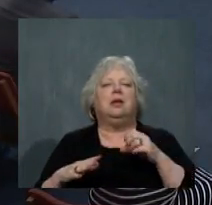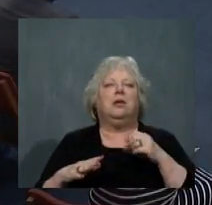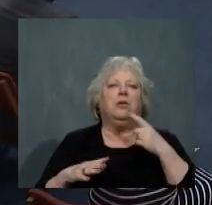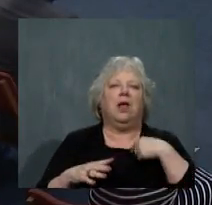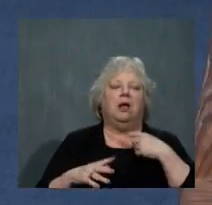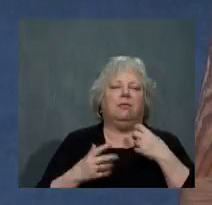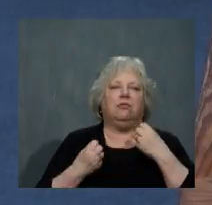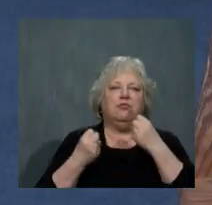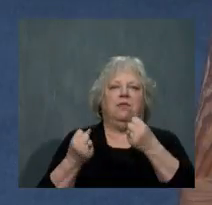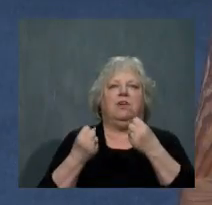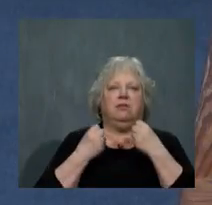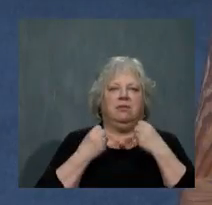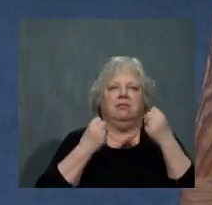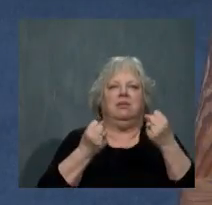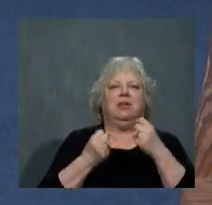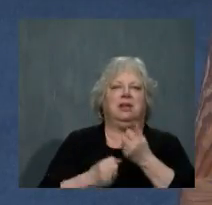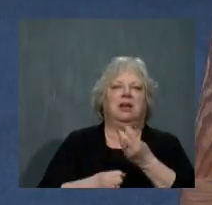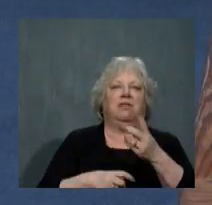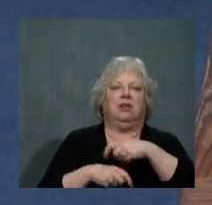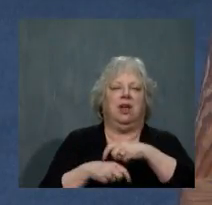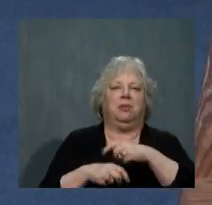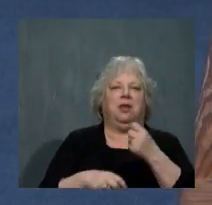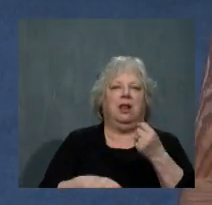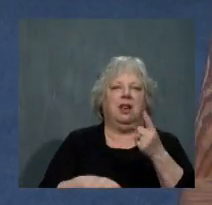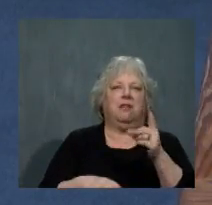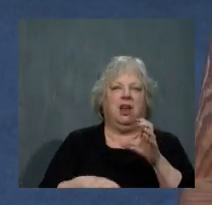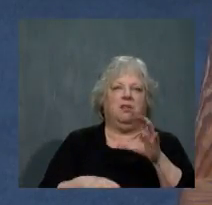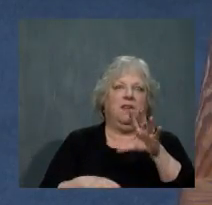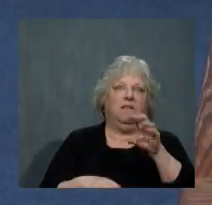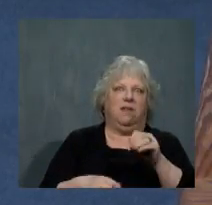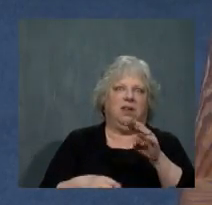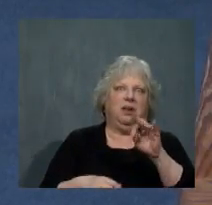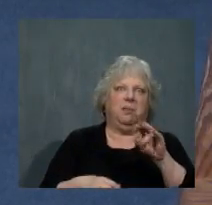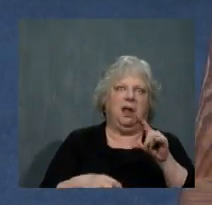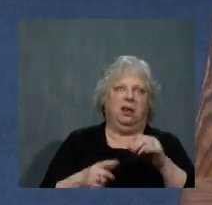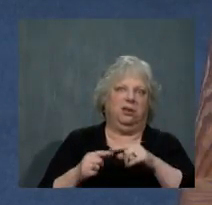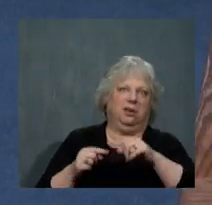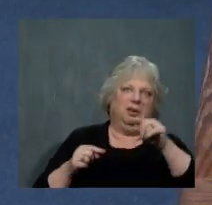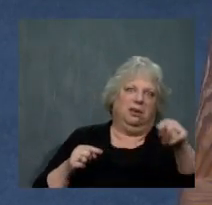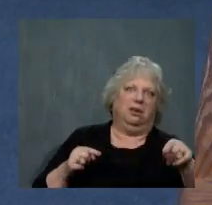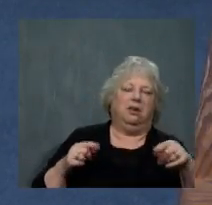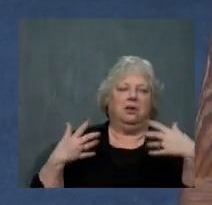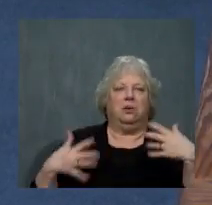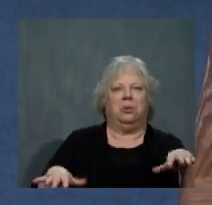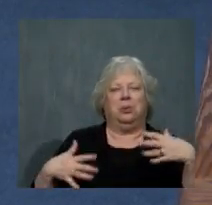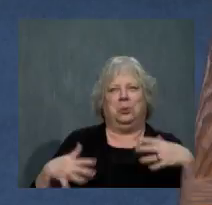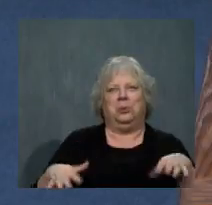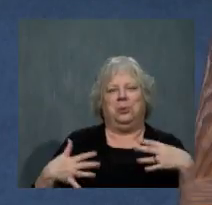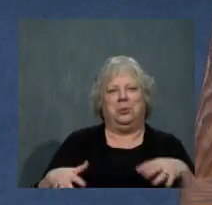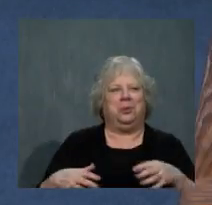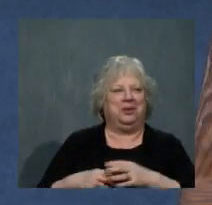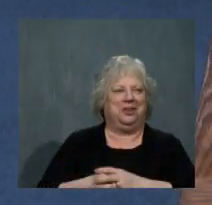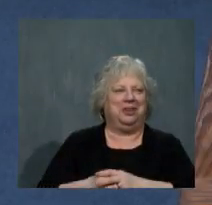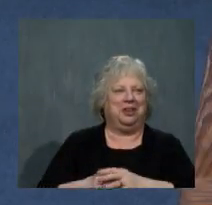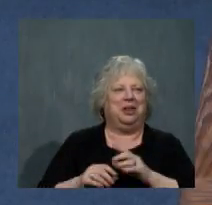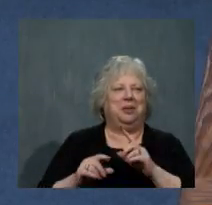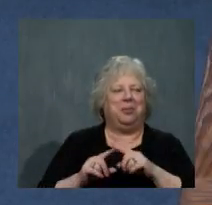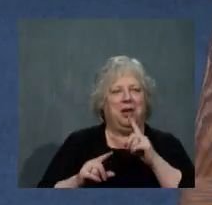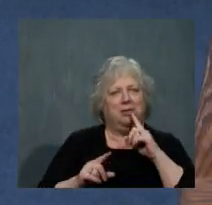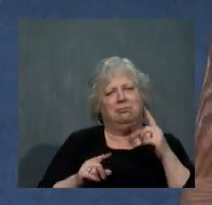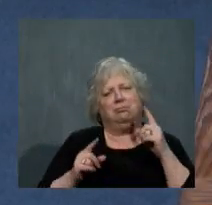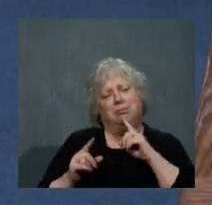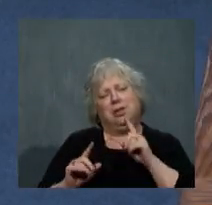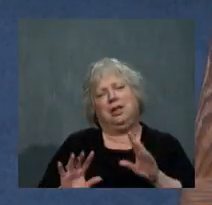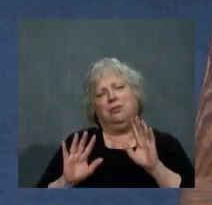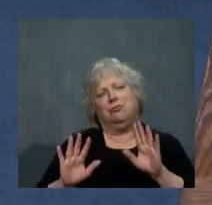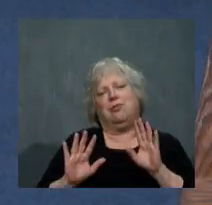it several times, he's 1,150 miles away. Yeah, so that's how he is. But it's been great.